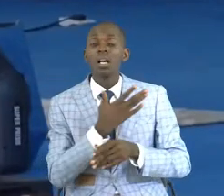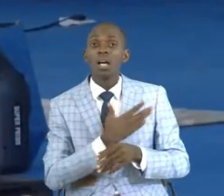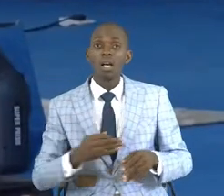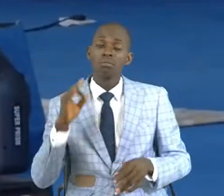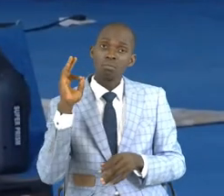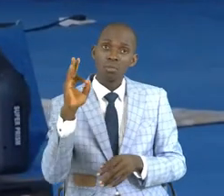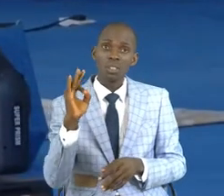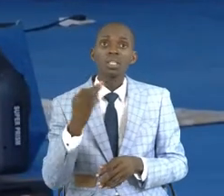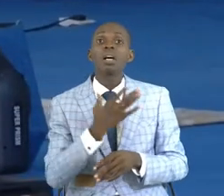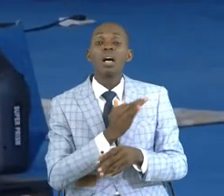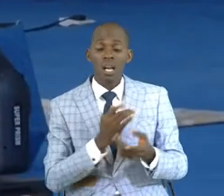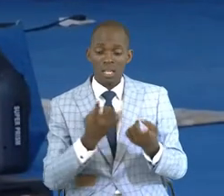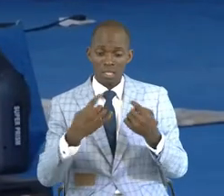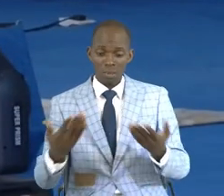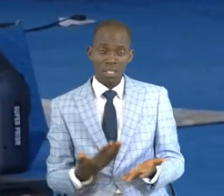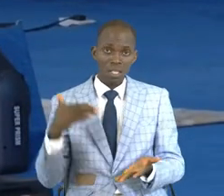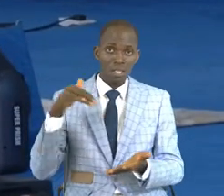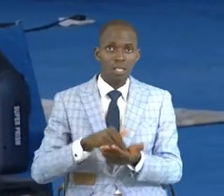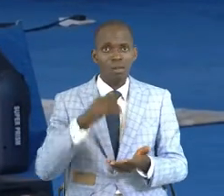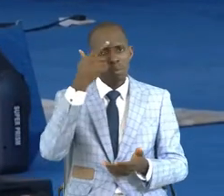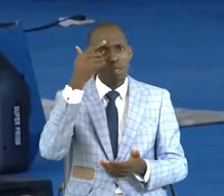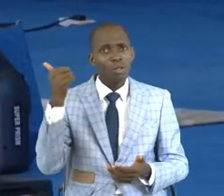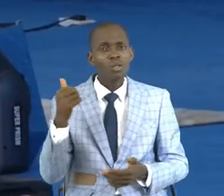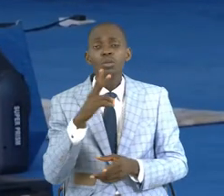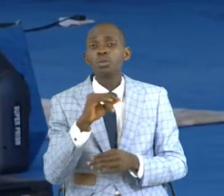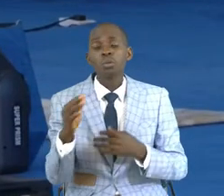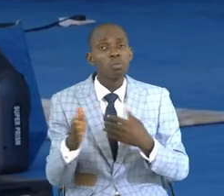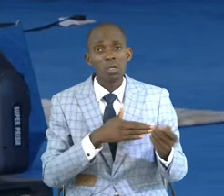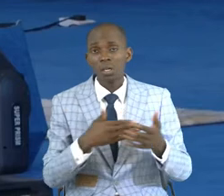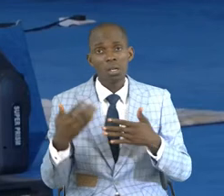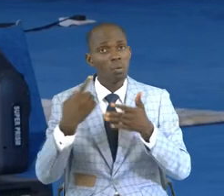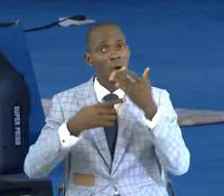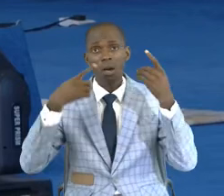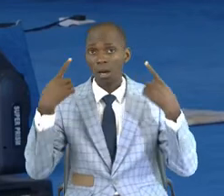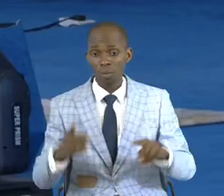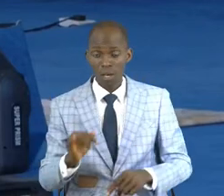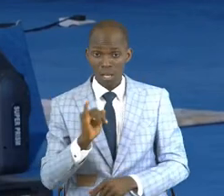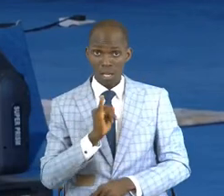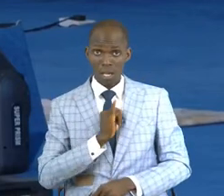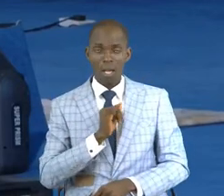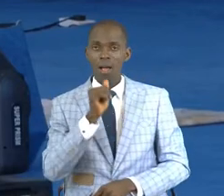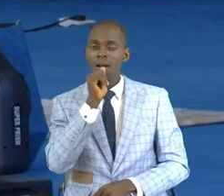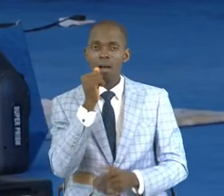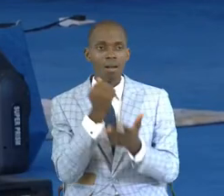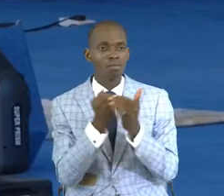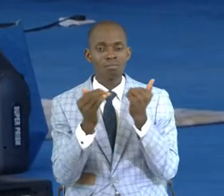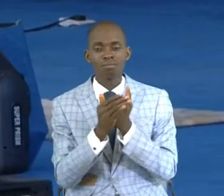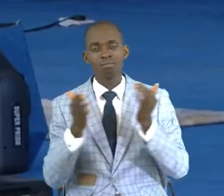up again because no matter what happens, I am crucified with